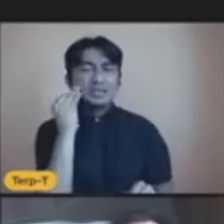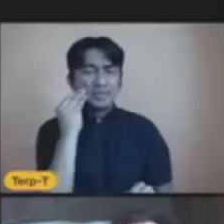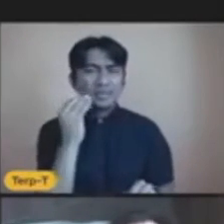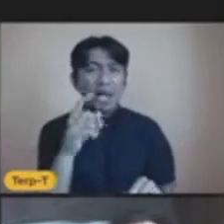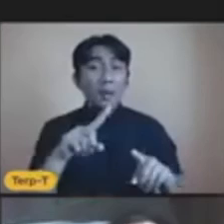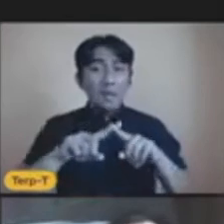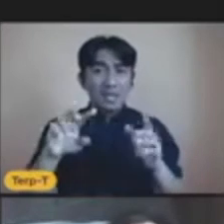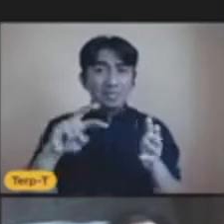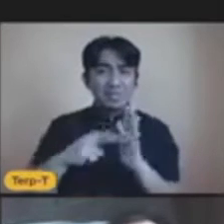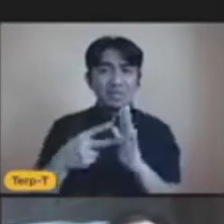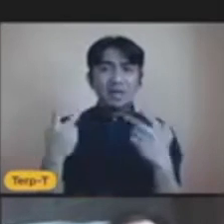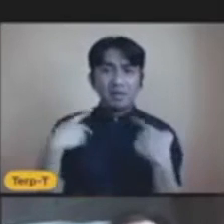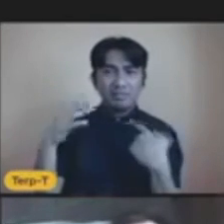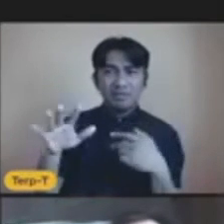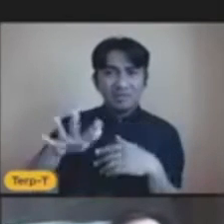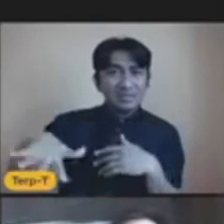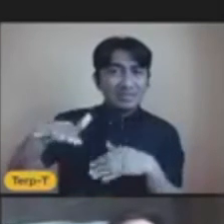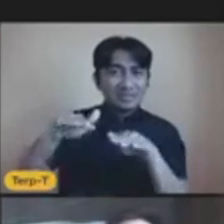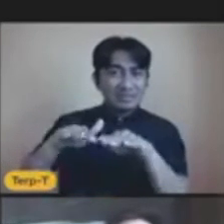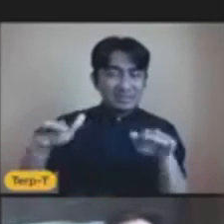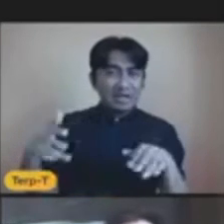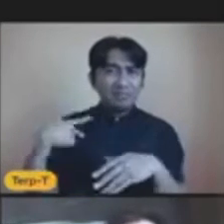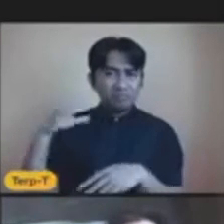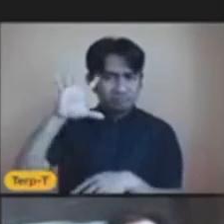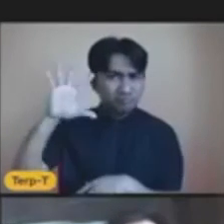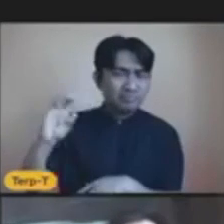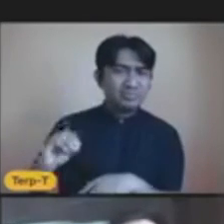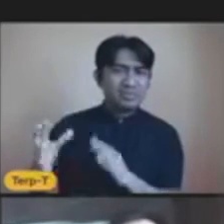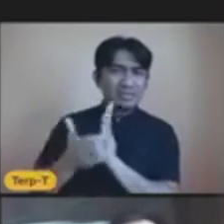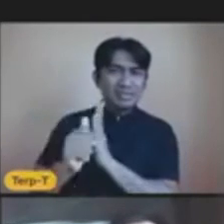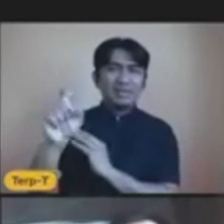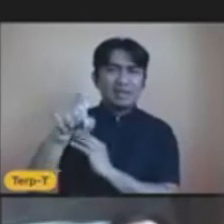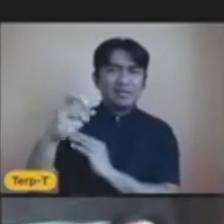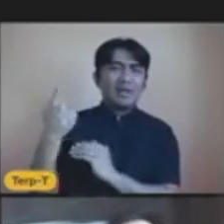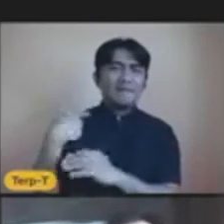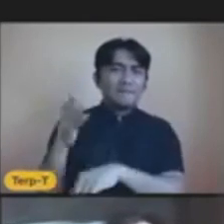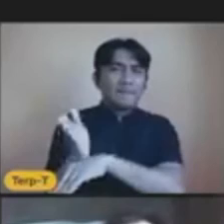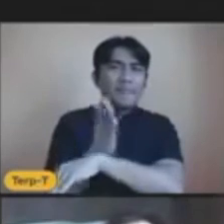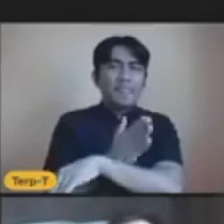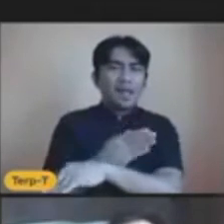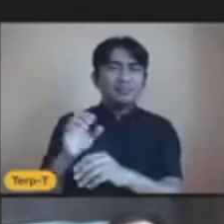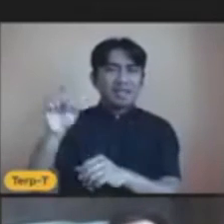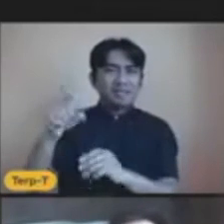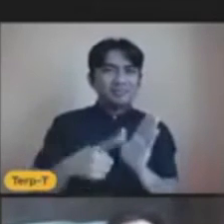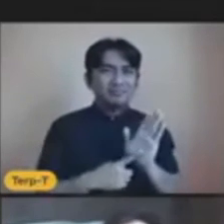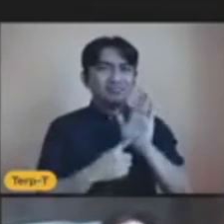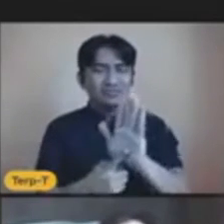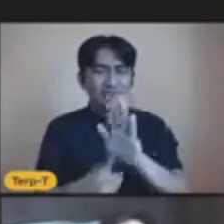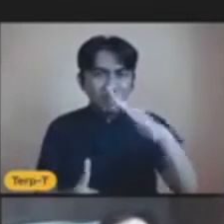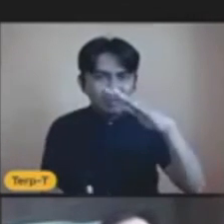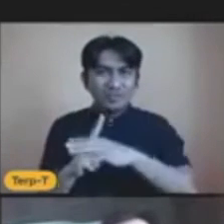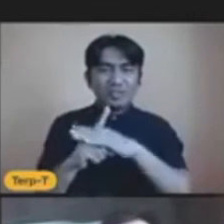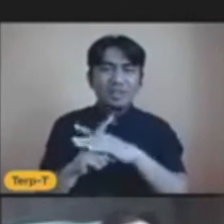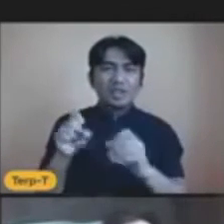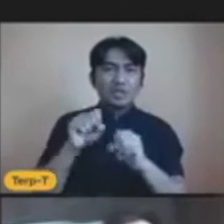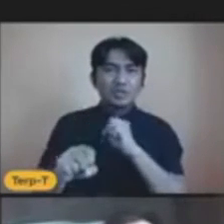isa-isa nating anak. At kung ano man yon, kailangan nating i-develop at palabasin para makapag-contribute